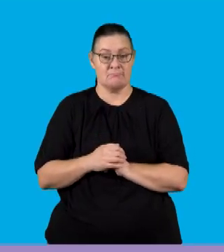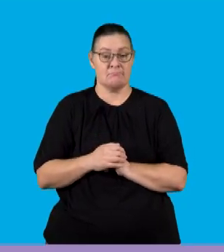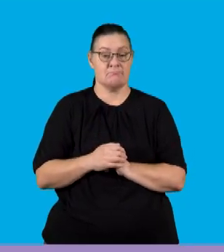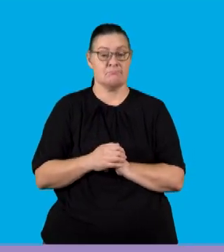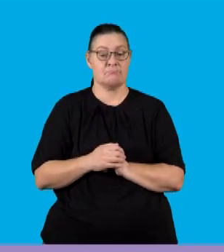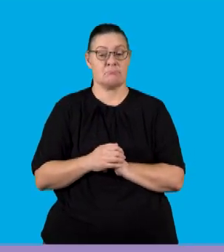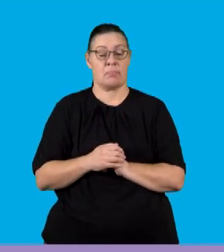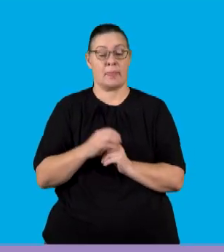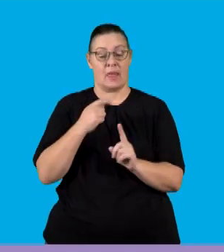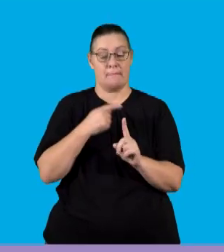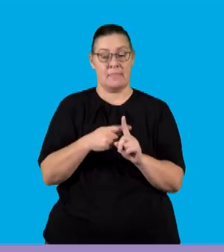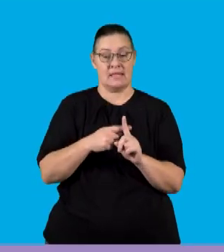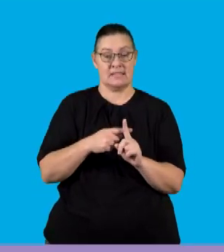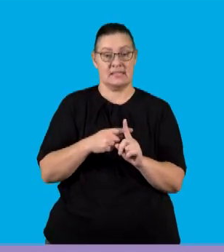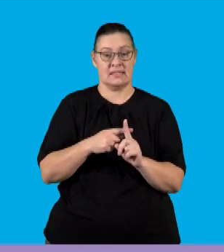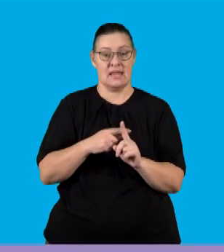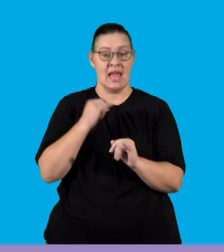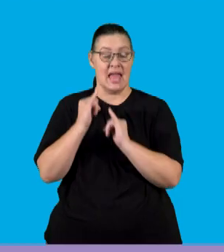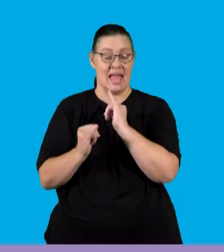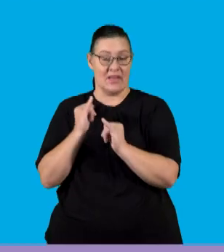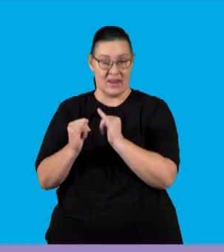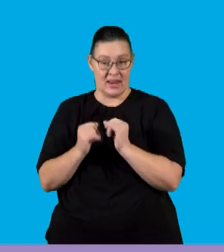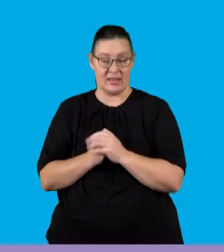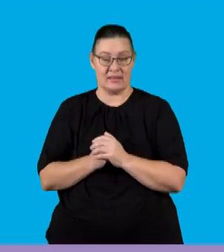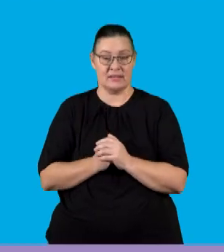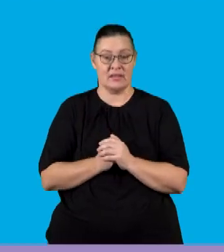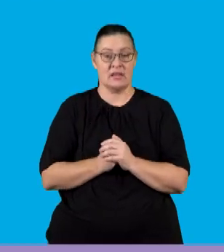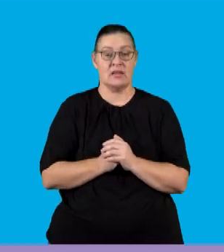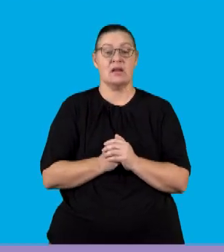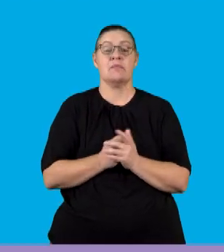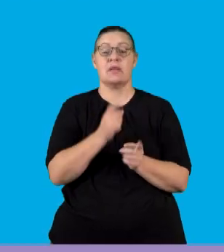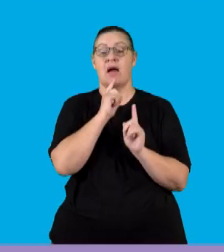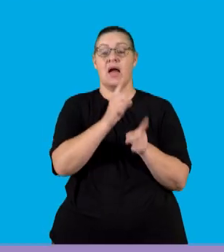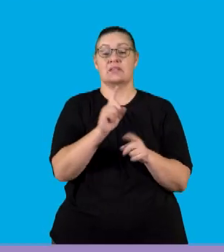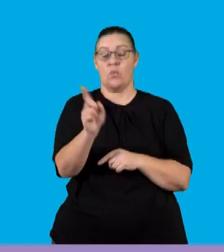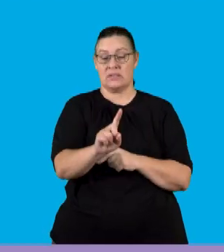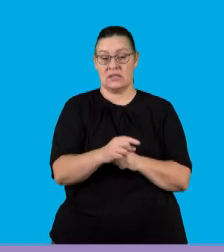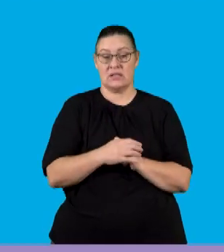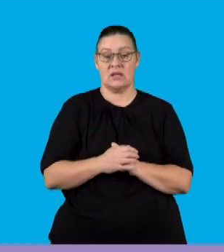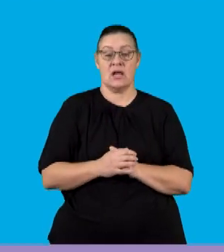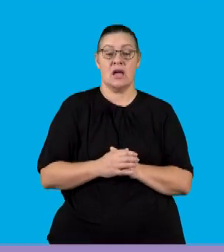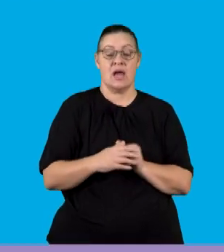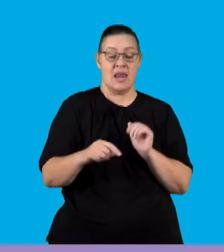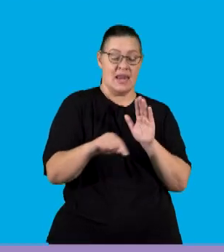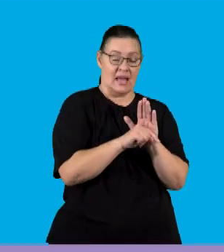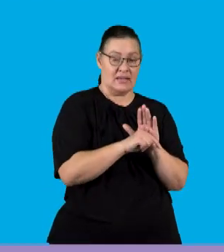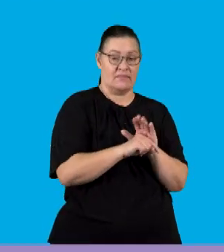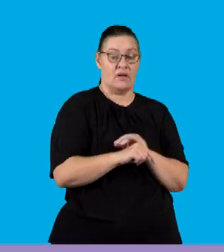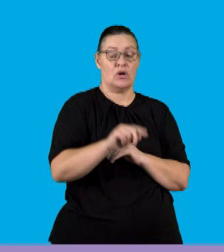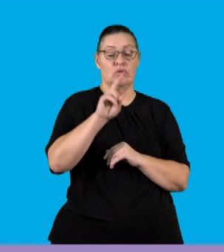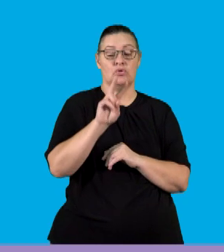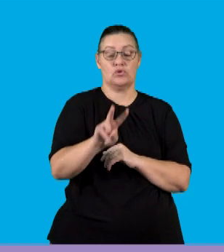a negative 300. And of course, when we add 11 onto that, the answer is going to be